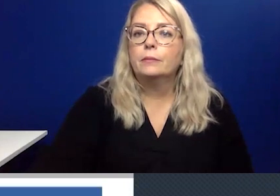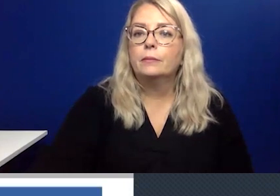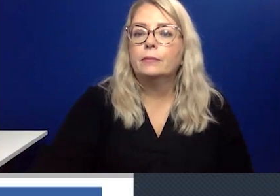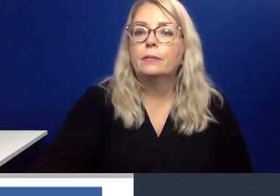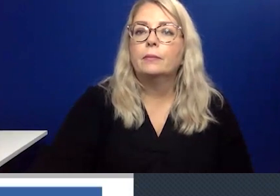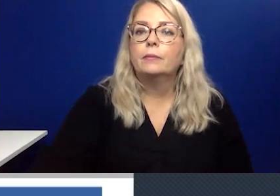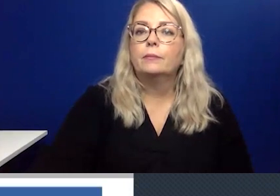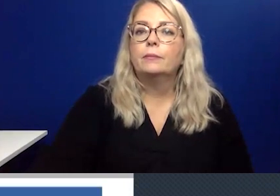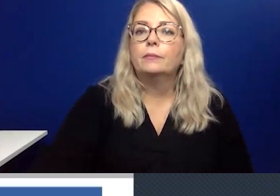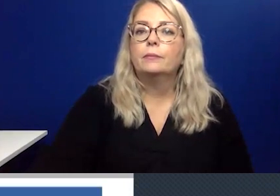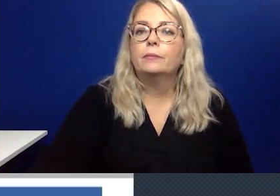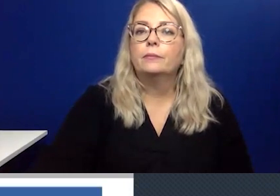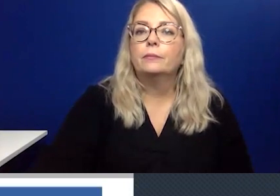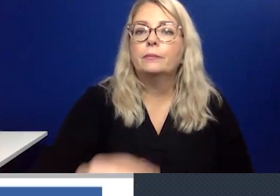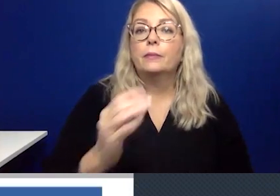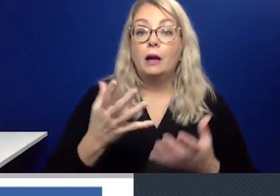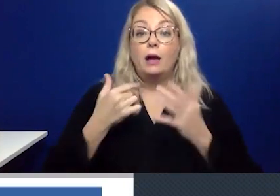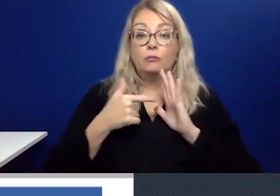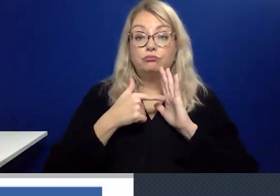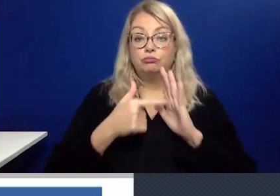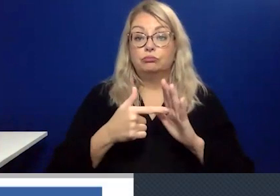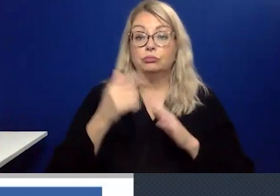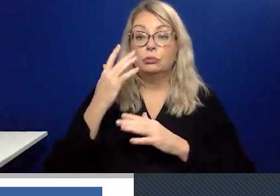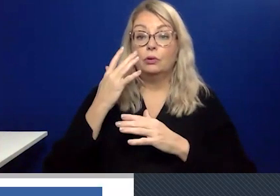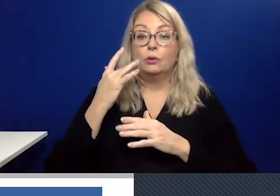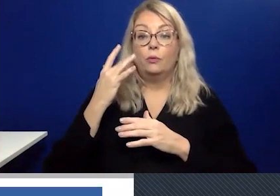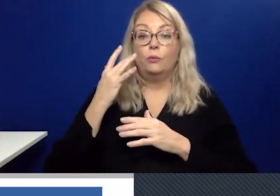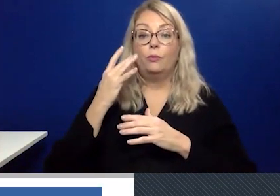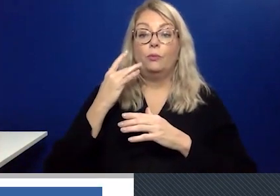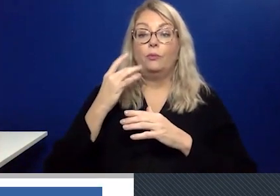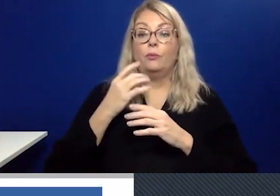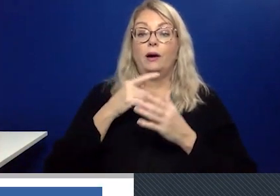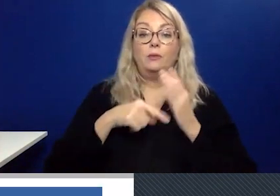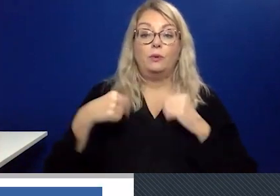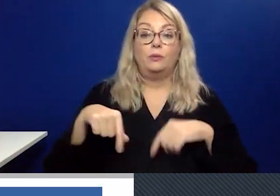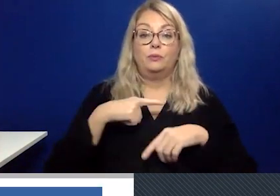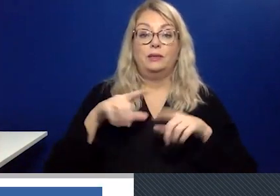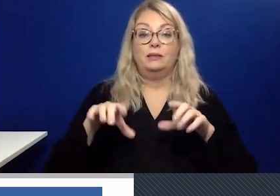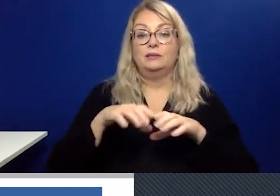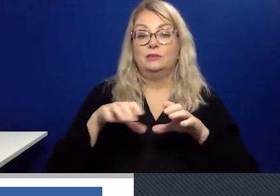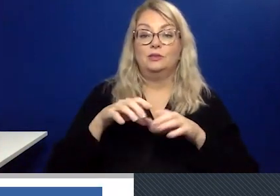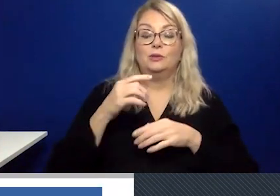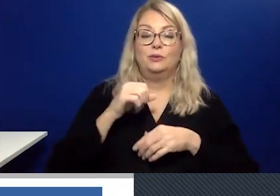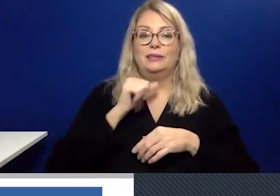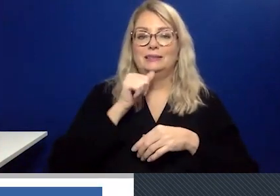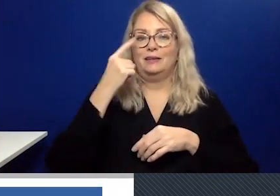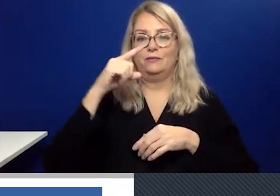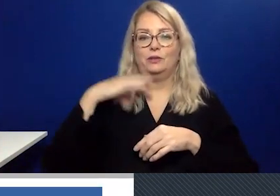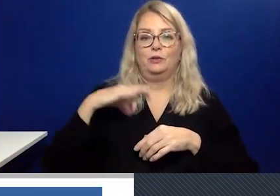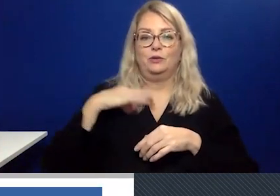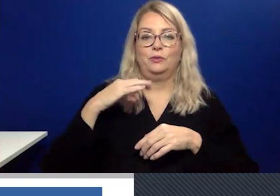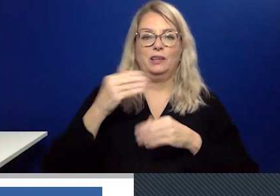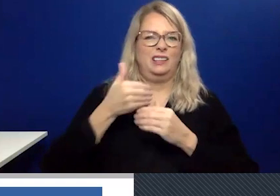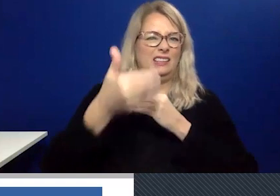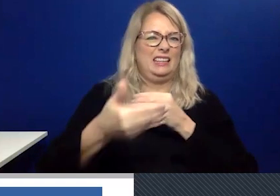So as I mentioned that, I just want to point out a few things of why so much of what we do is offered non-credit. When a class